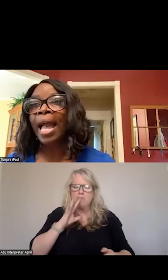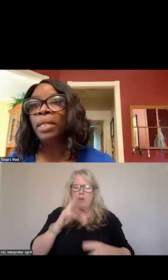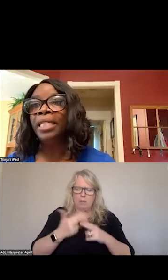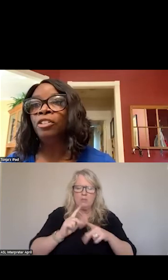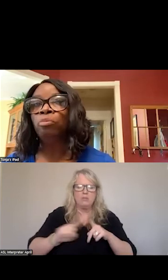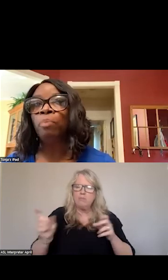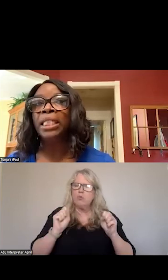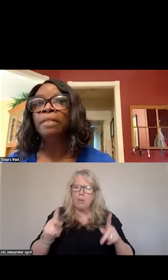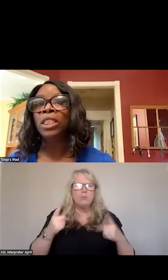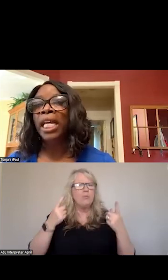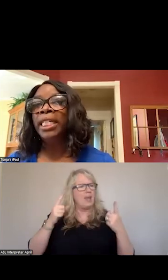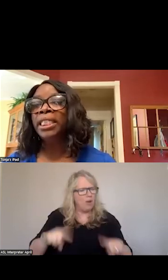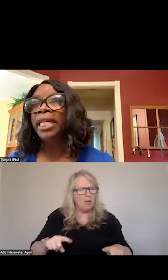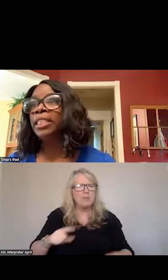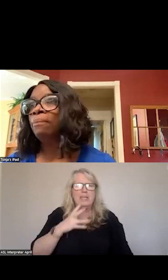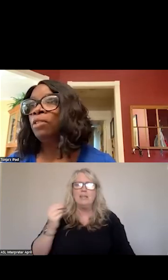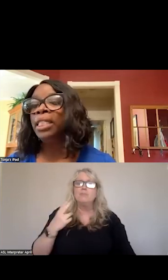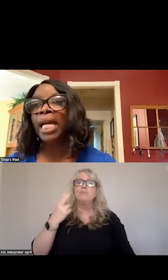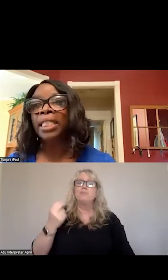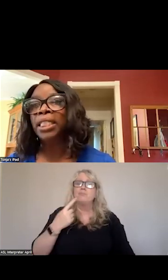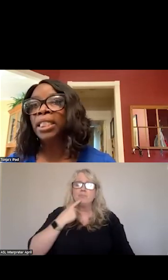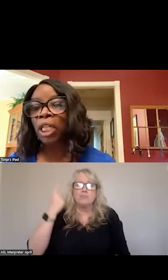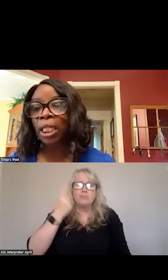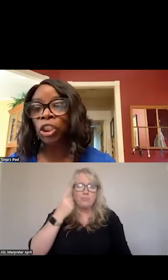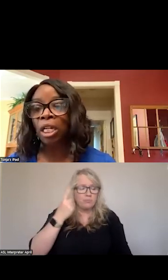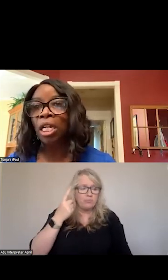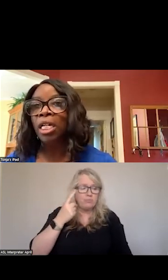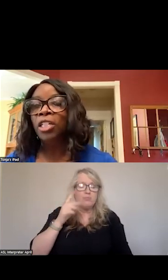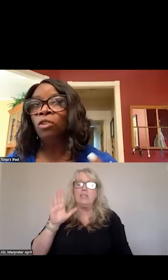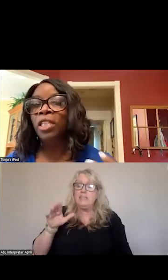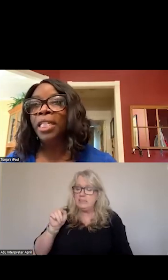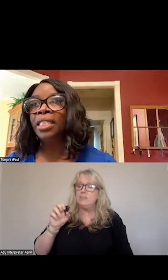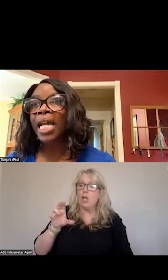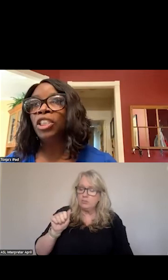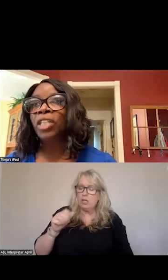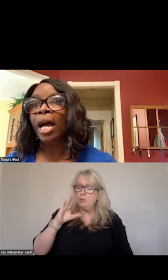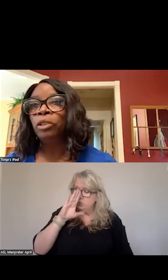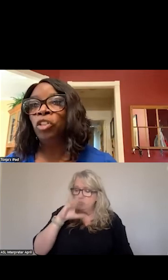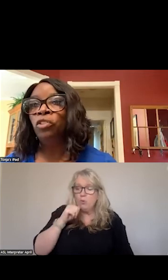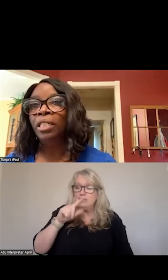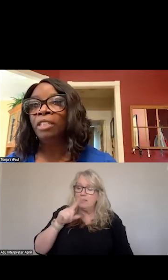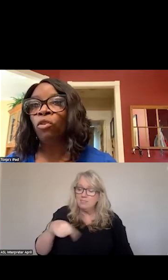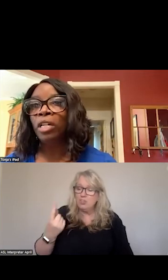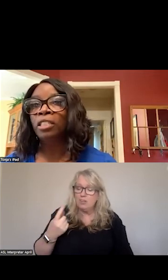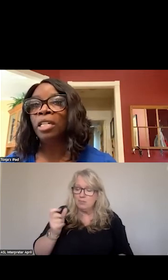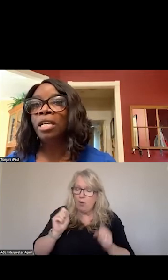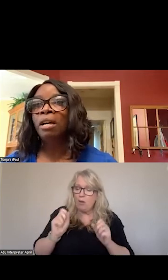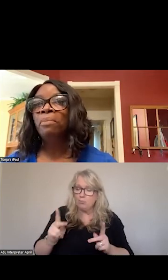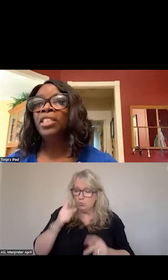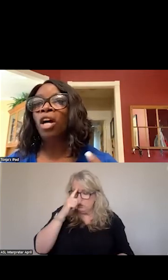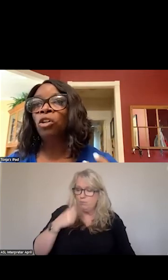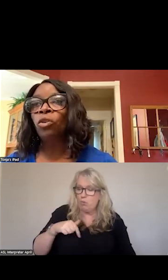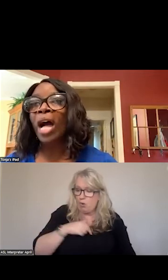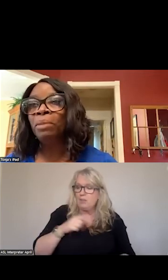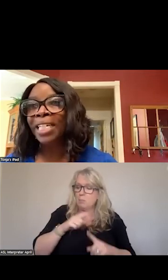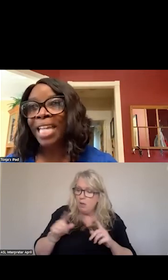that are happening in this space. And he said something like this. He said, Tanja, these are not just opportunities for us, but